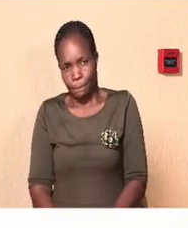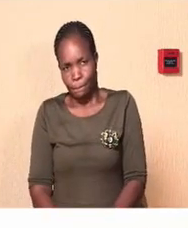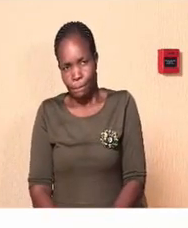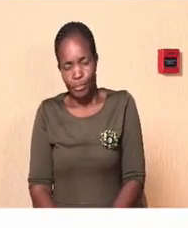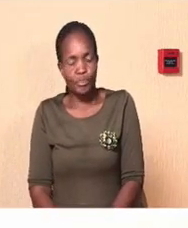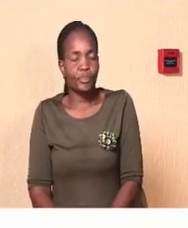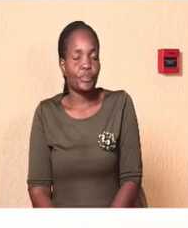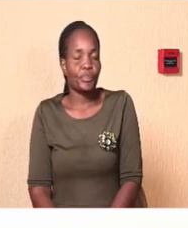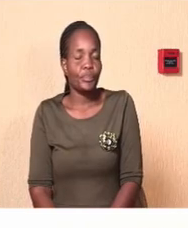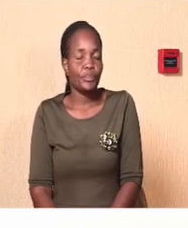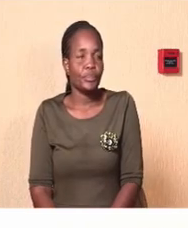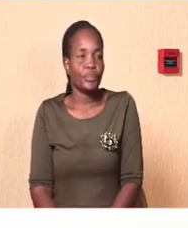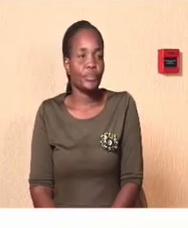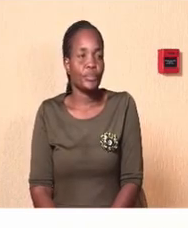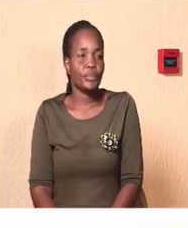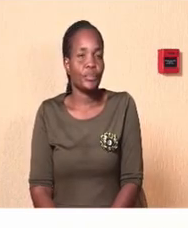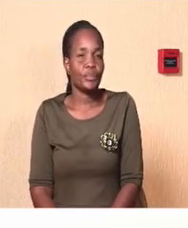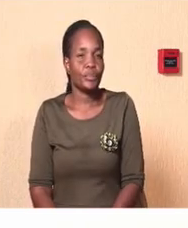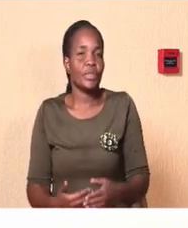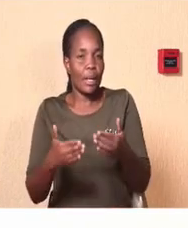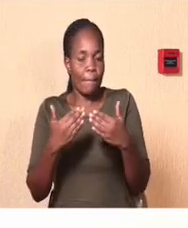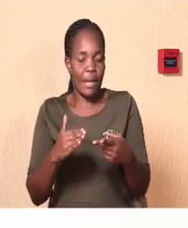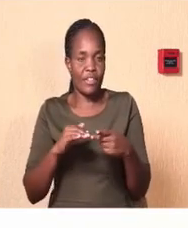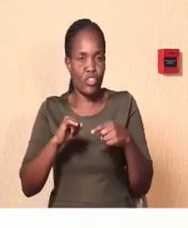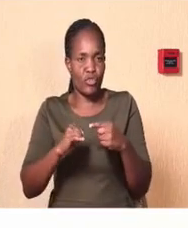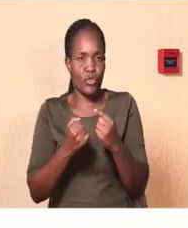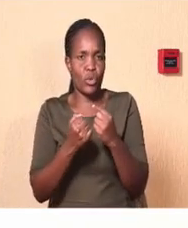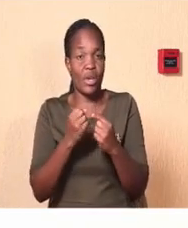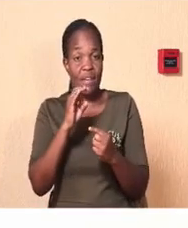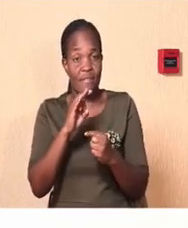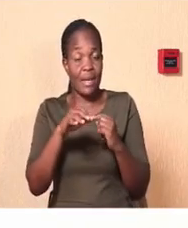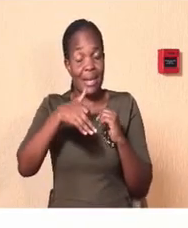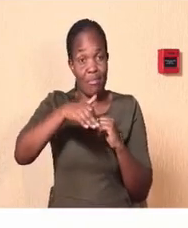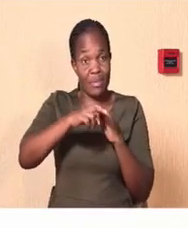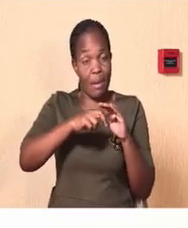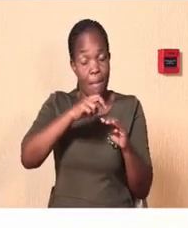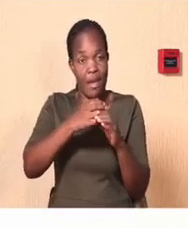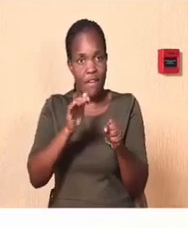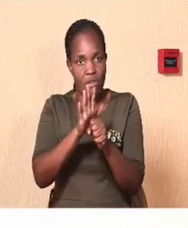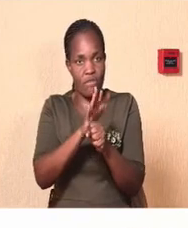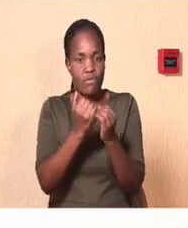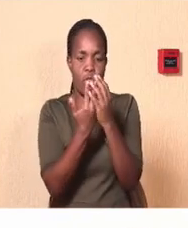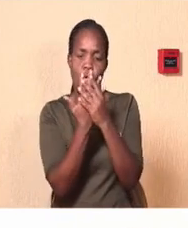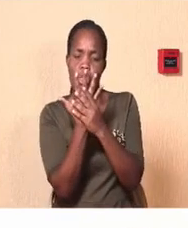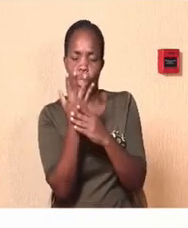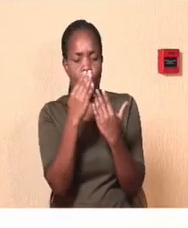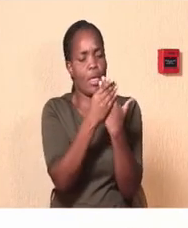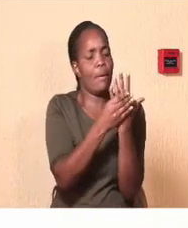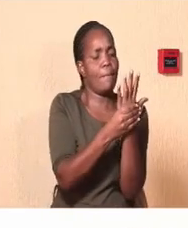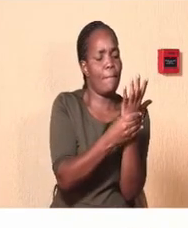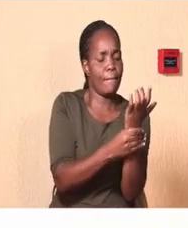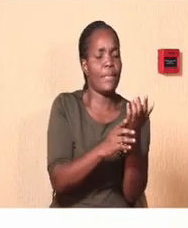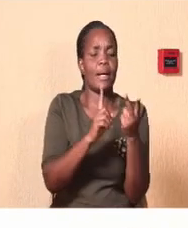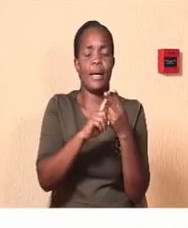of the hand sanitizers and gloves, whether we have enough or not, of course, as a